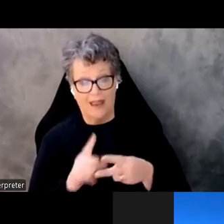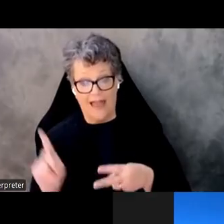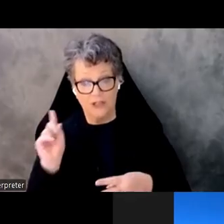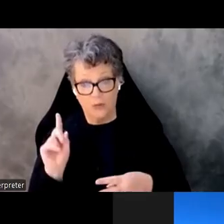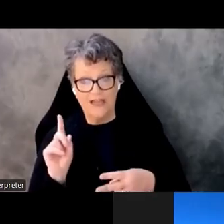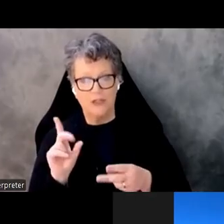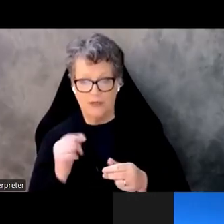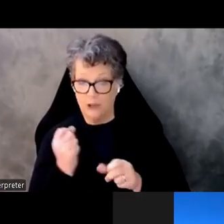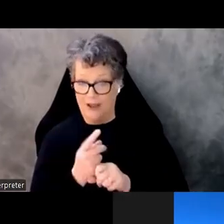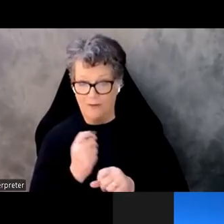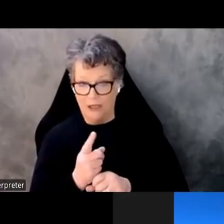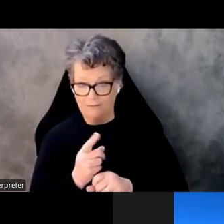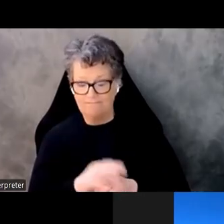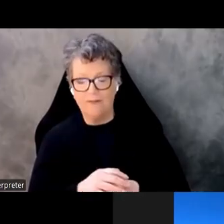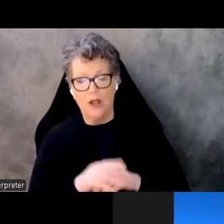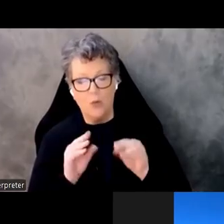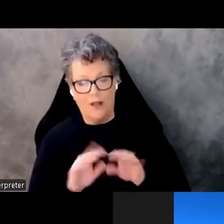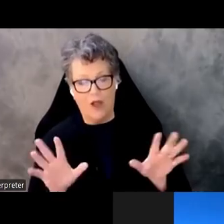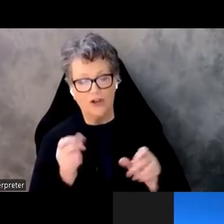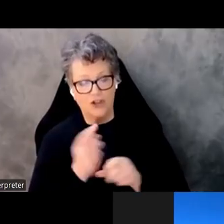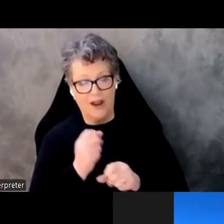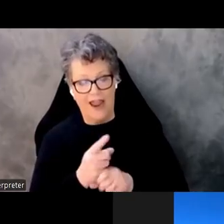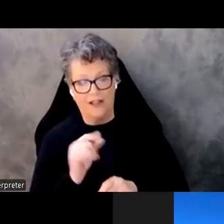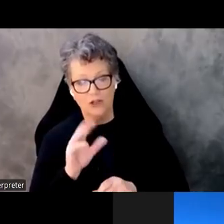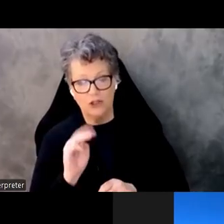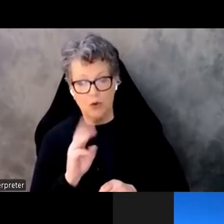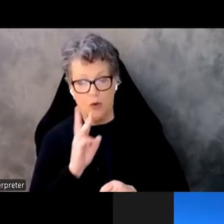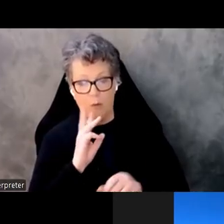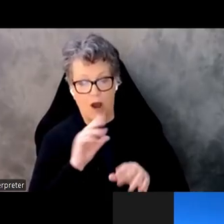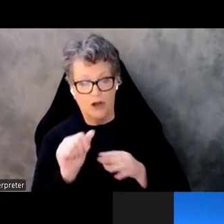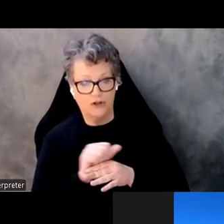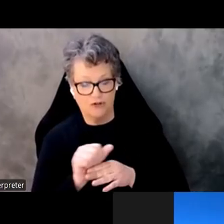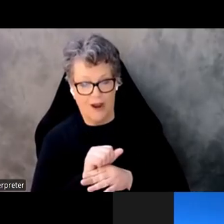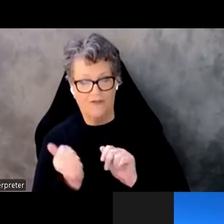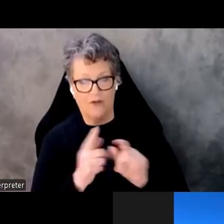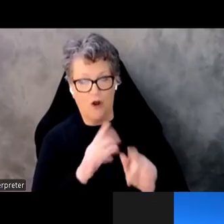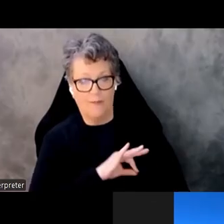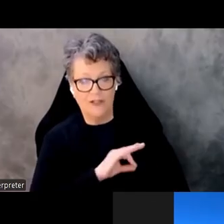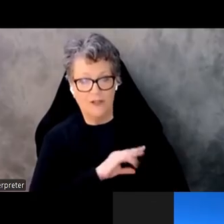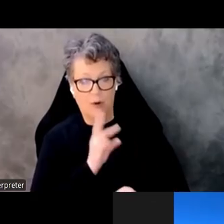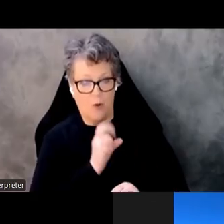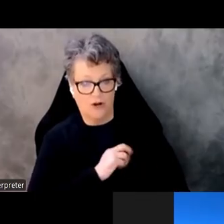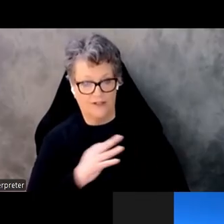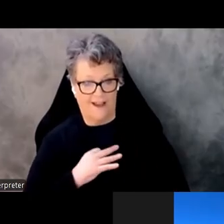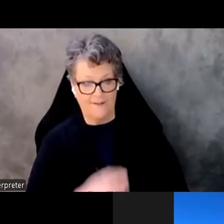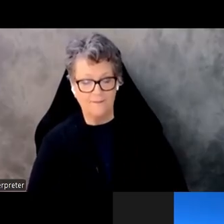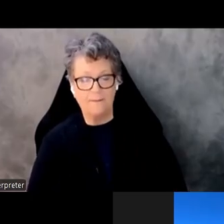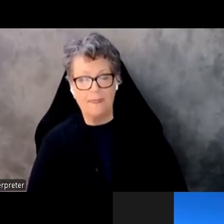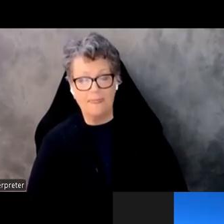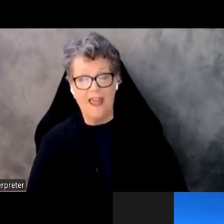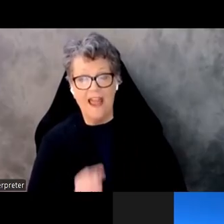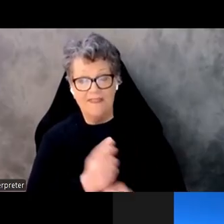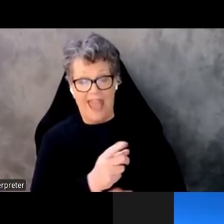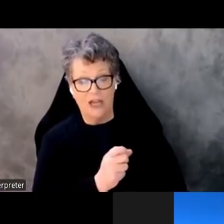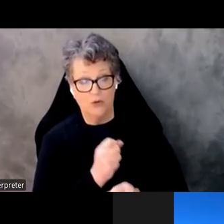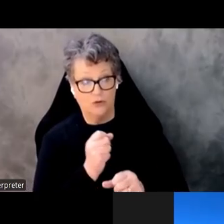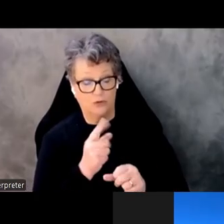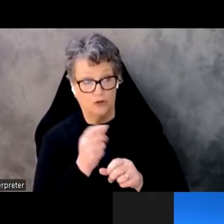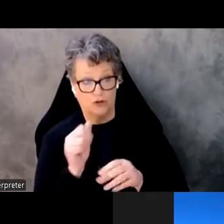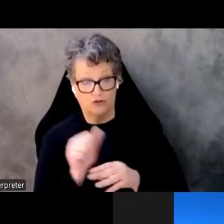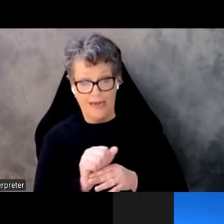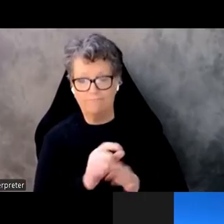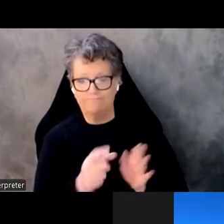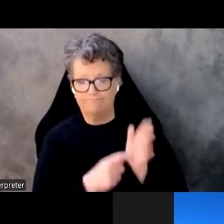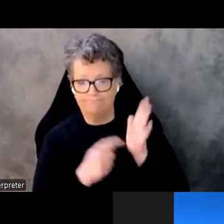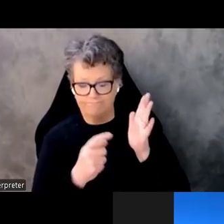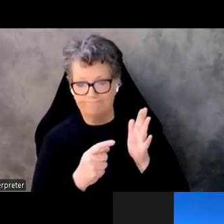we do every year, actually, we launched our annual stormwater training for all Pittsburgh water staff. The annual training that we do is a requirement under